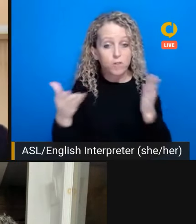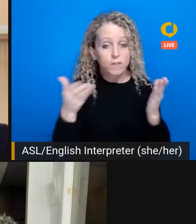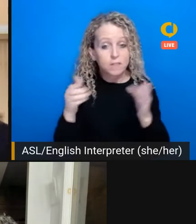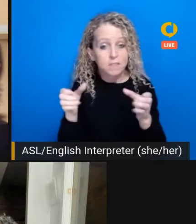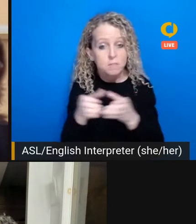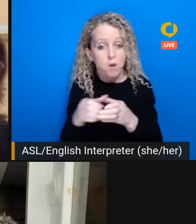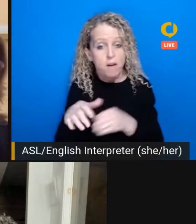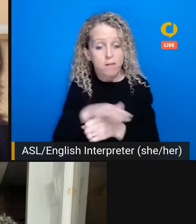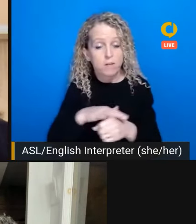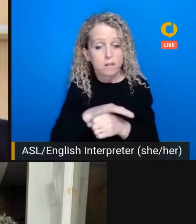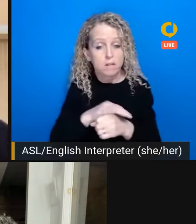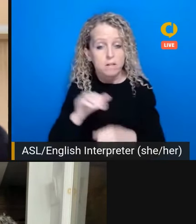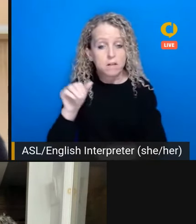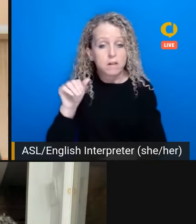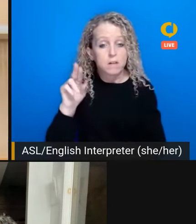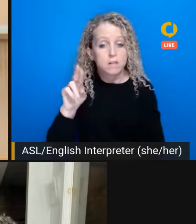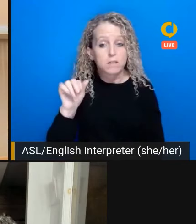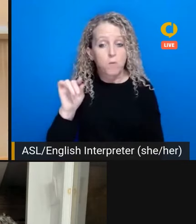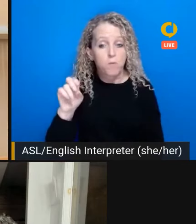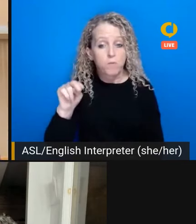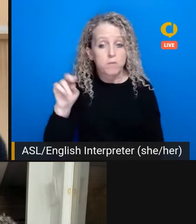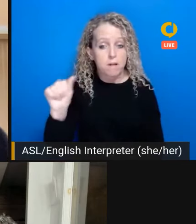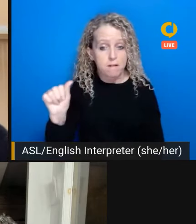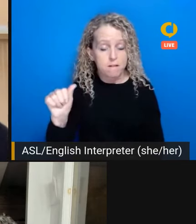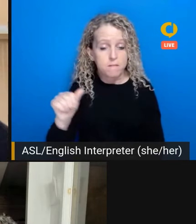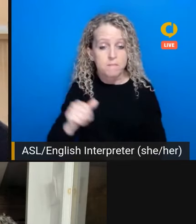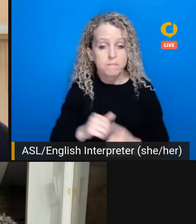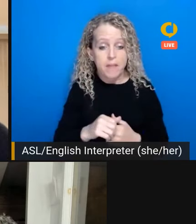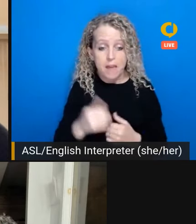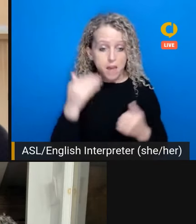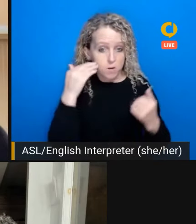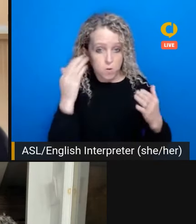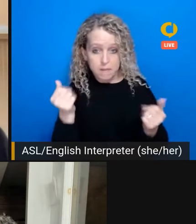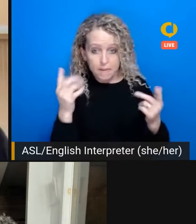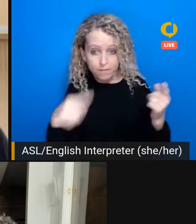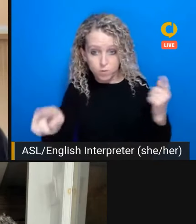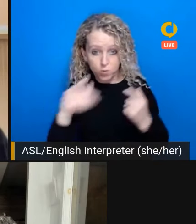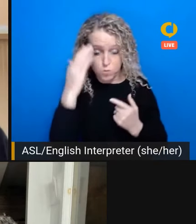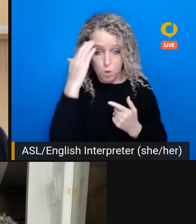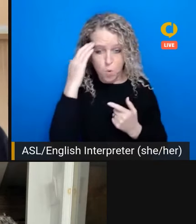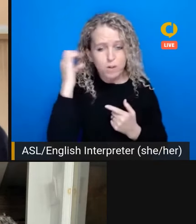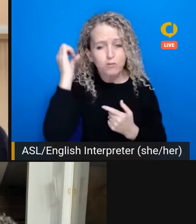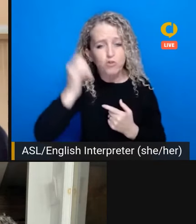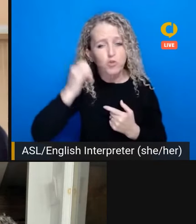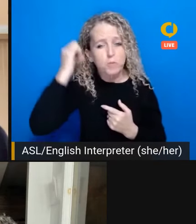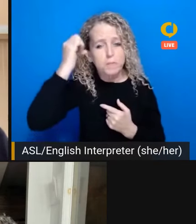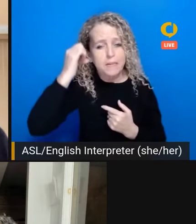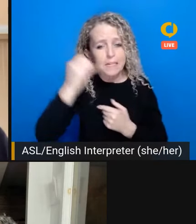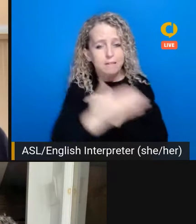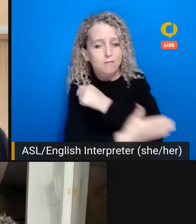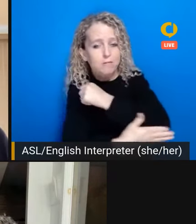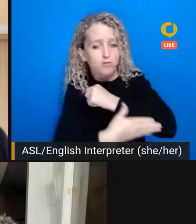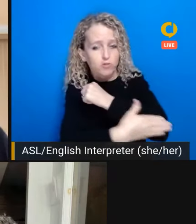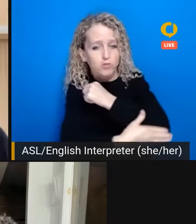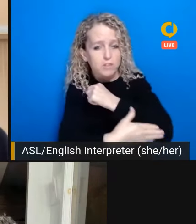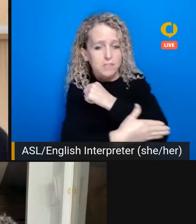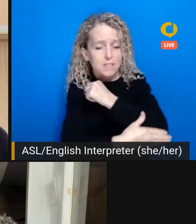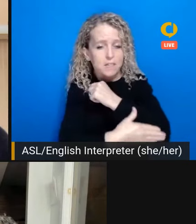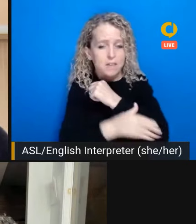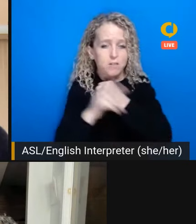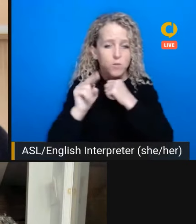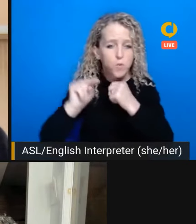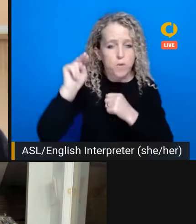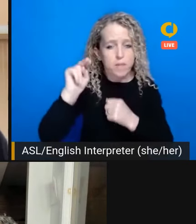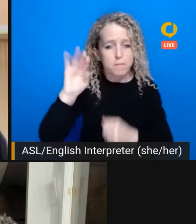called Estonia. I don't know how many of you know Estonia. It's a European country in the North Baltic Sea kind